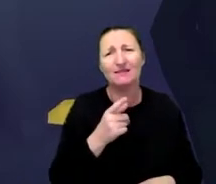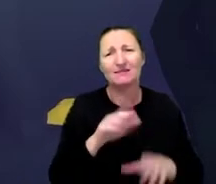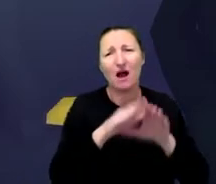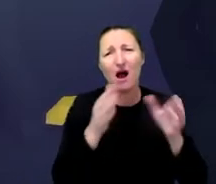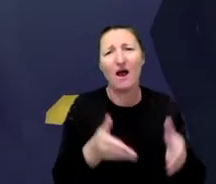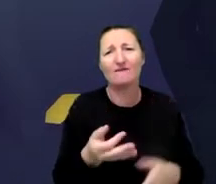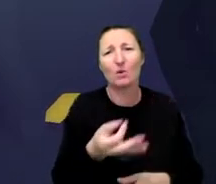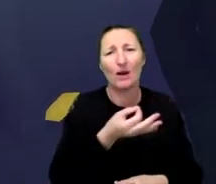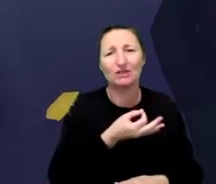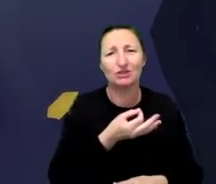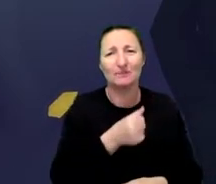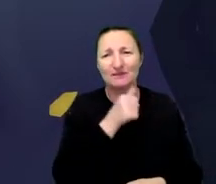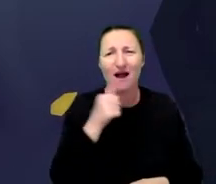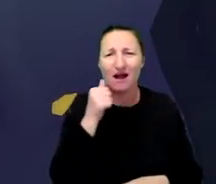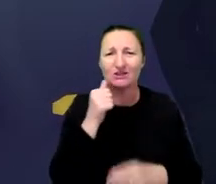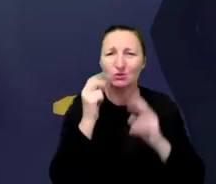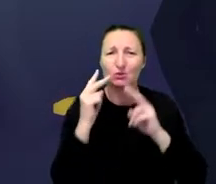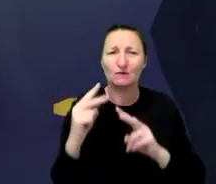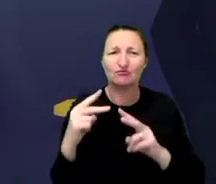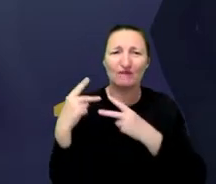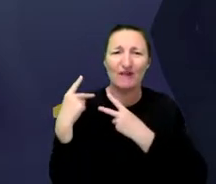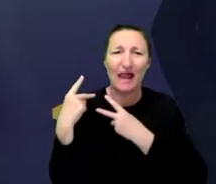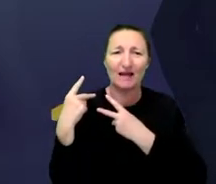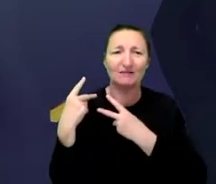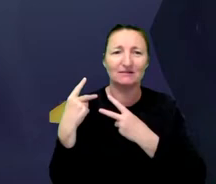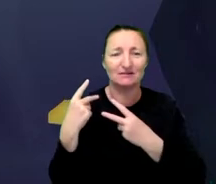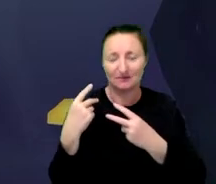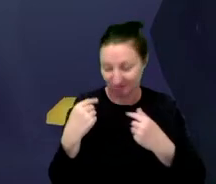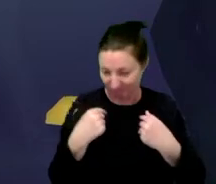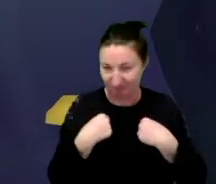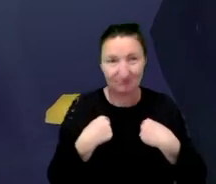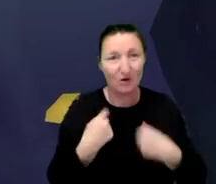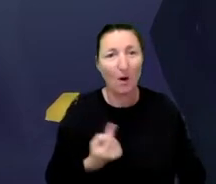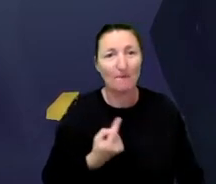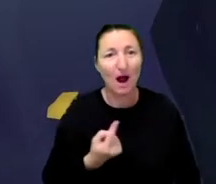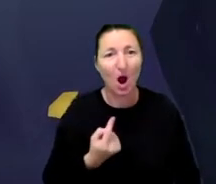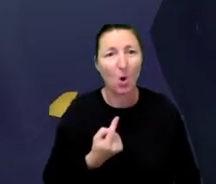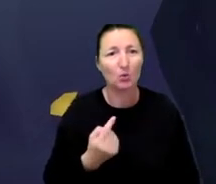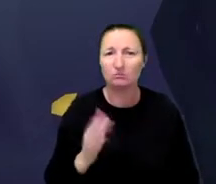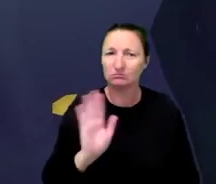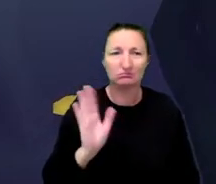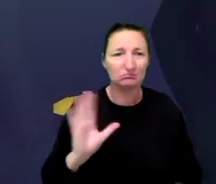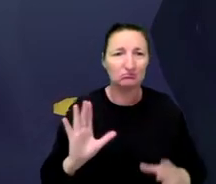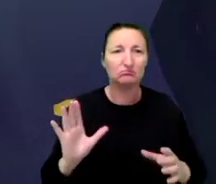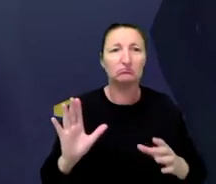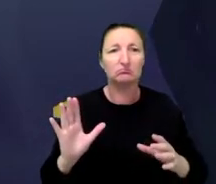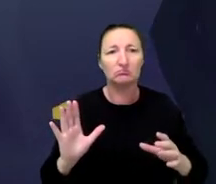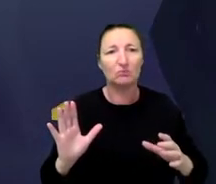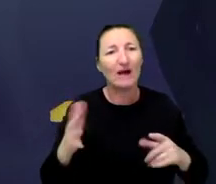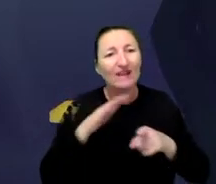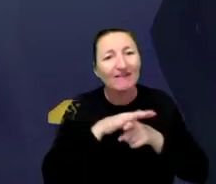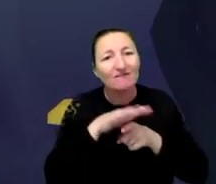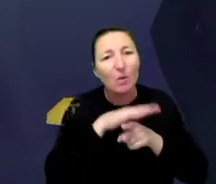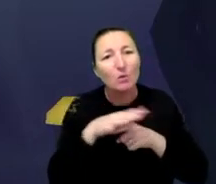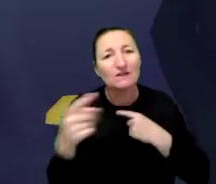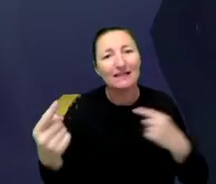nice to reflect. Like we weren't just like solo artists working on this. There's like a ton of people involved, and everyone influenced it in different ways. And I